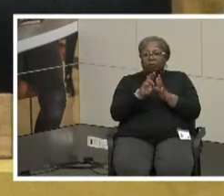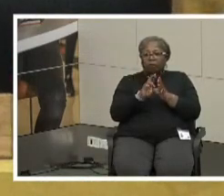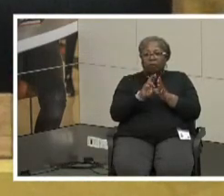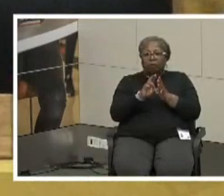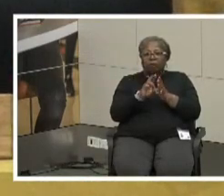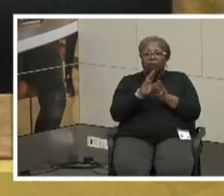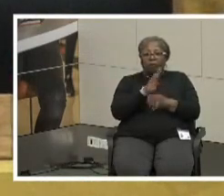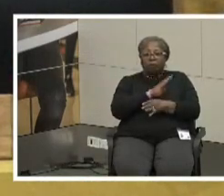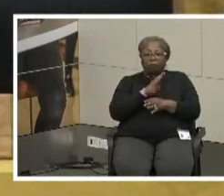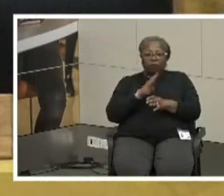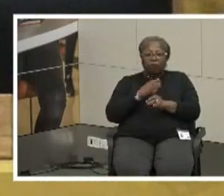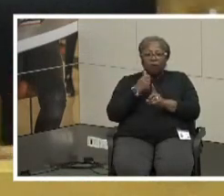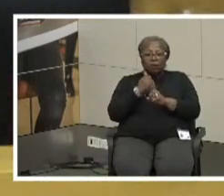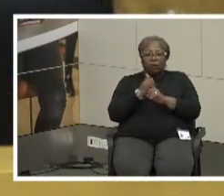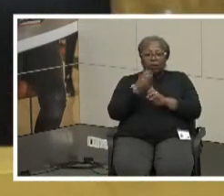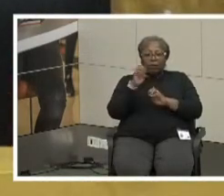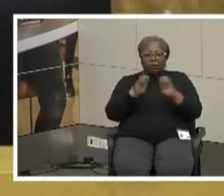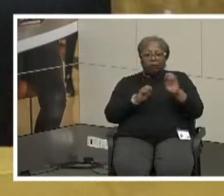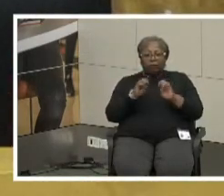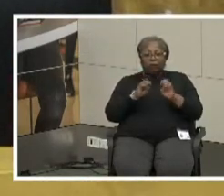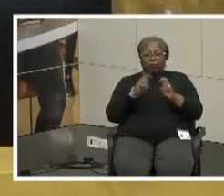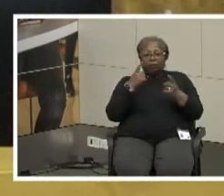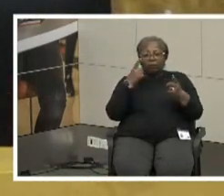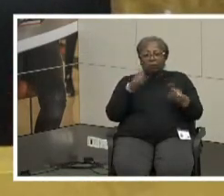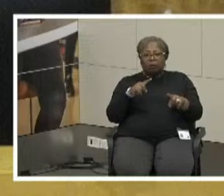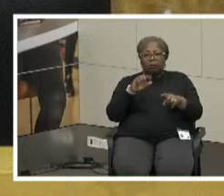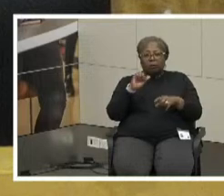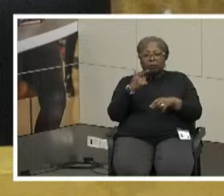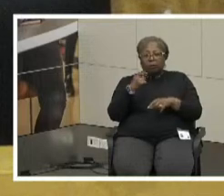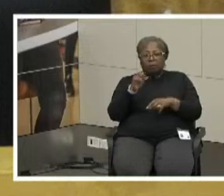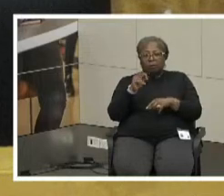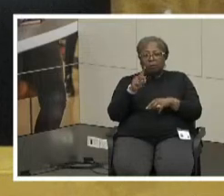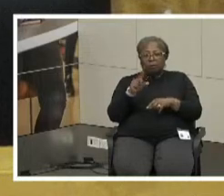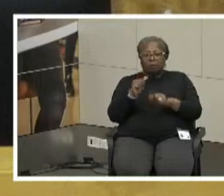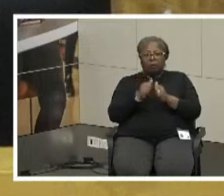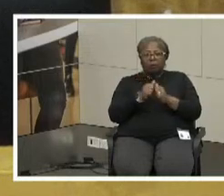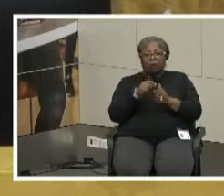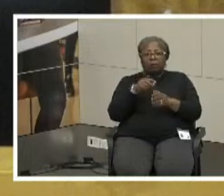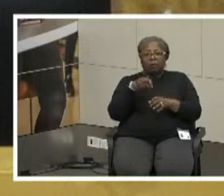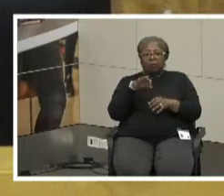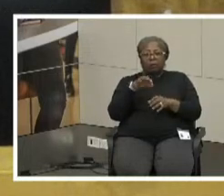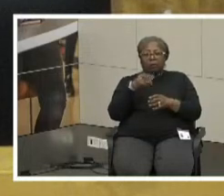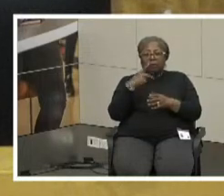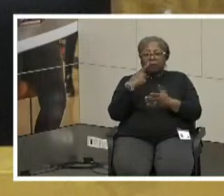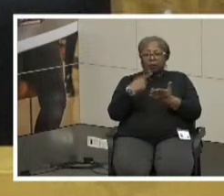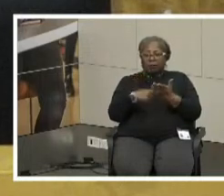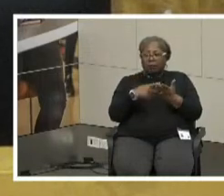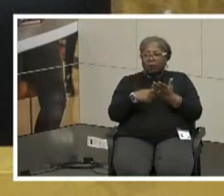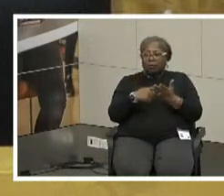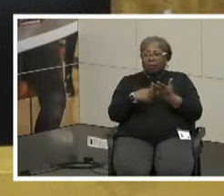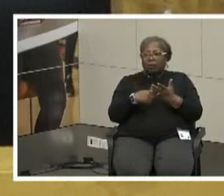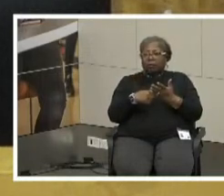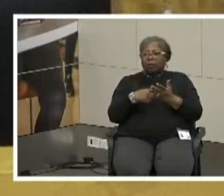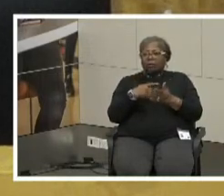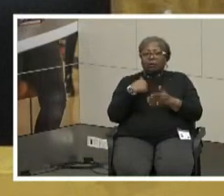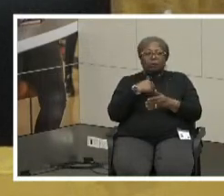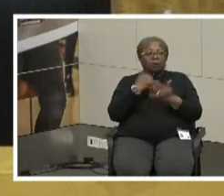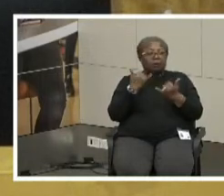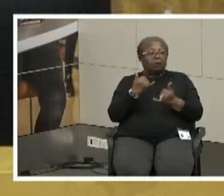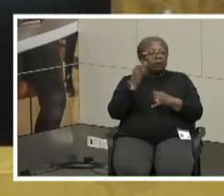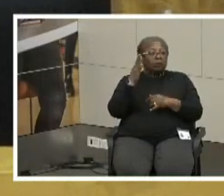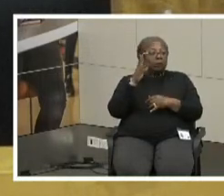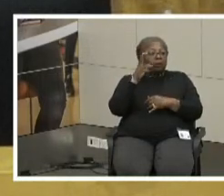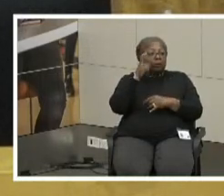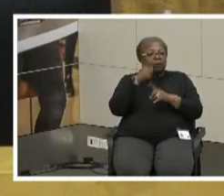quarterly self- evaluations from the consent agenda for discussion and vote later this evening we will now hear from speakers who